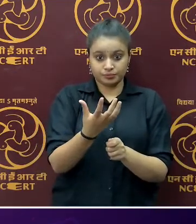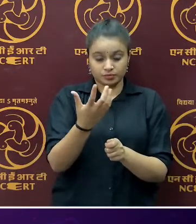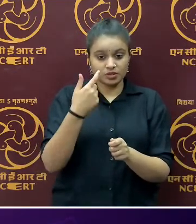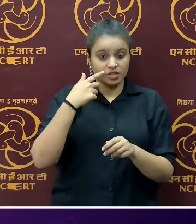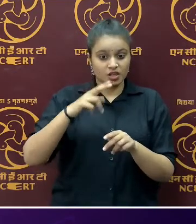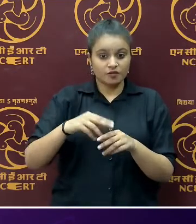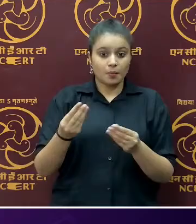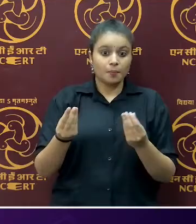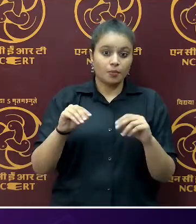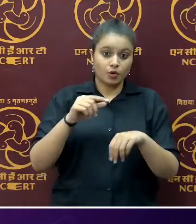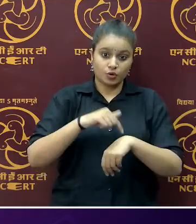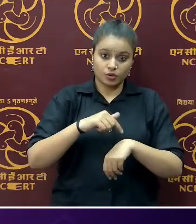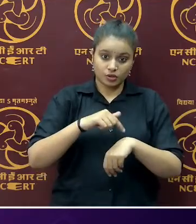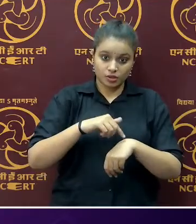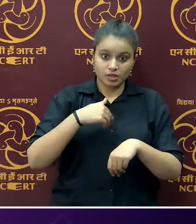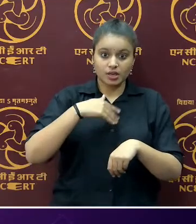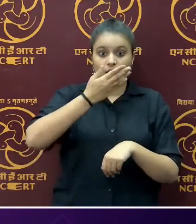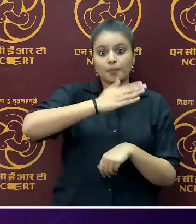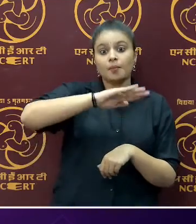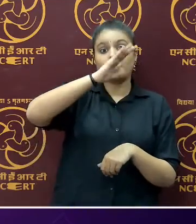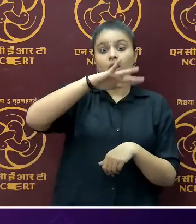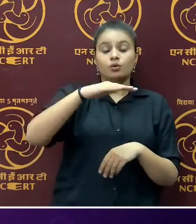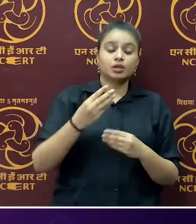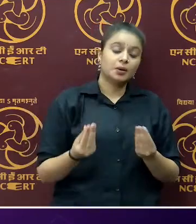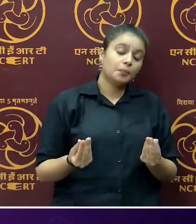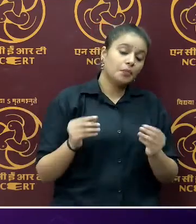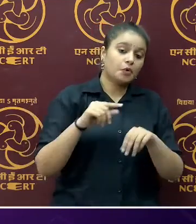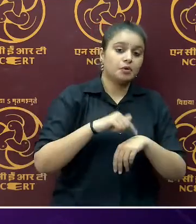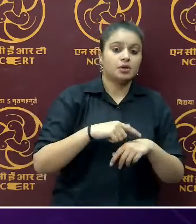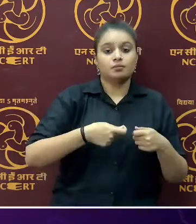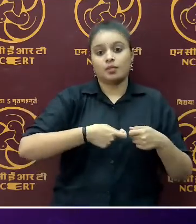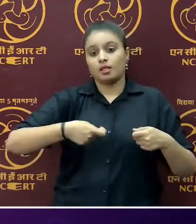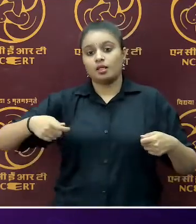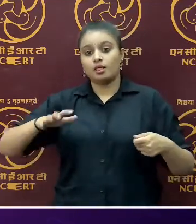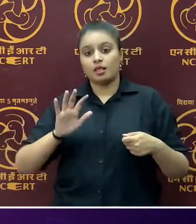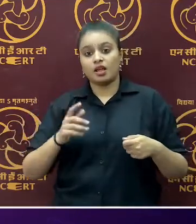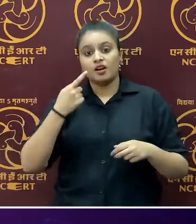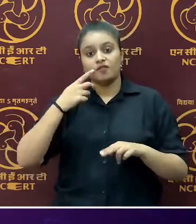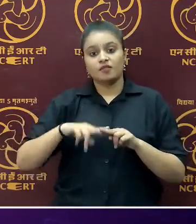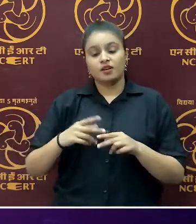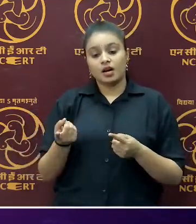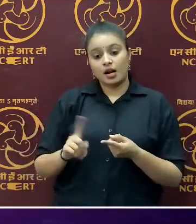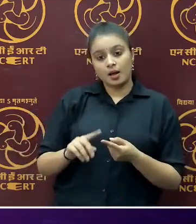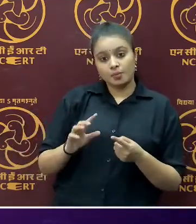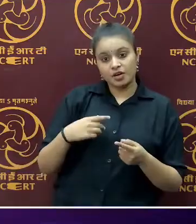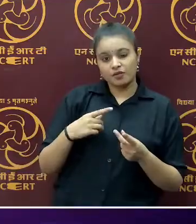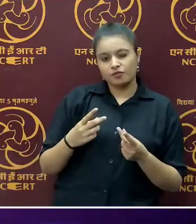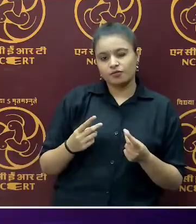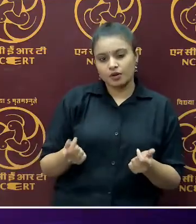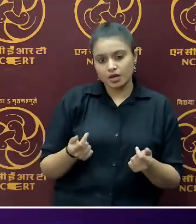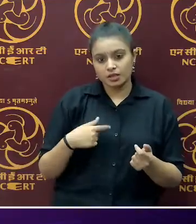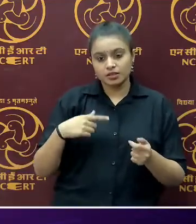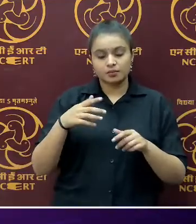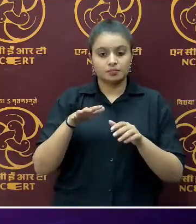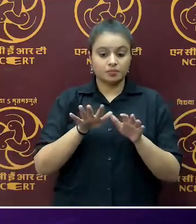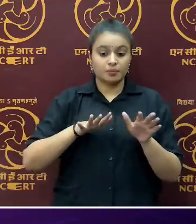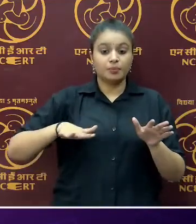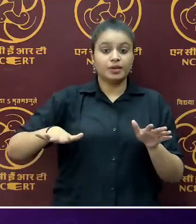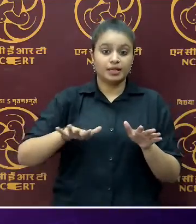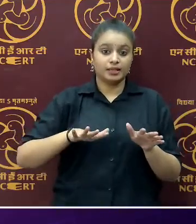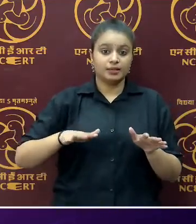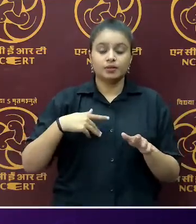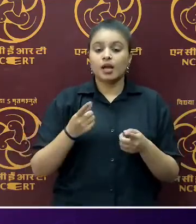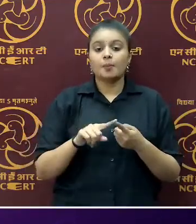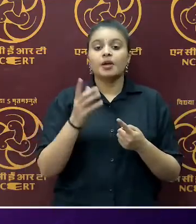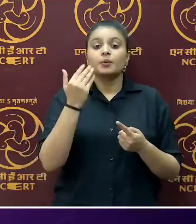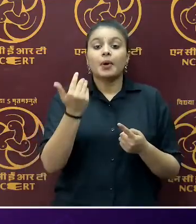cook the food over mountains. Yes. Right? But the same is happening at a faster rate over the plain. Okay. Why is that